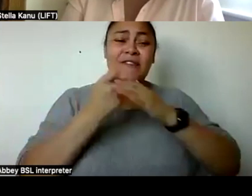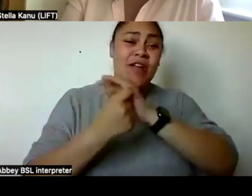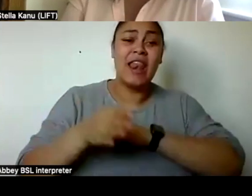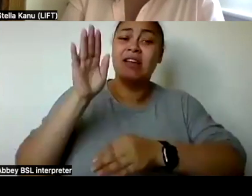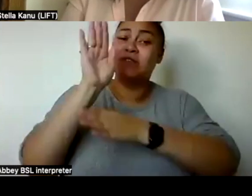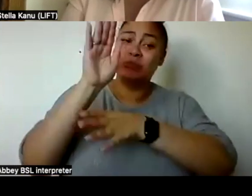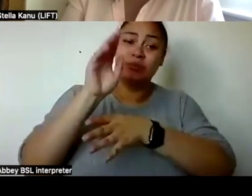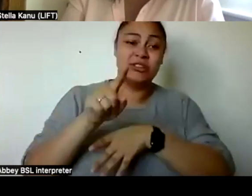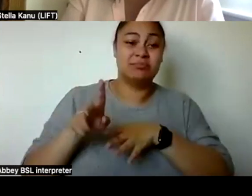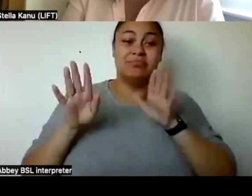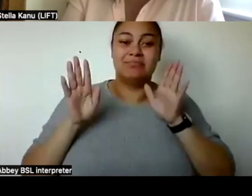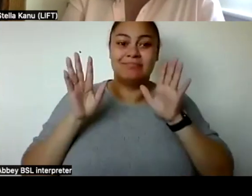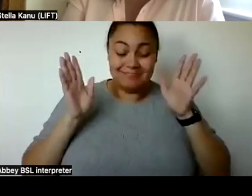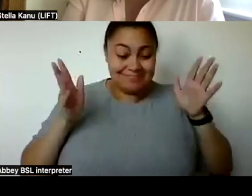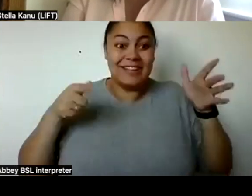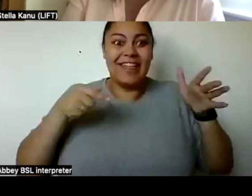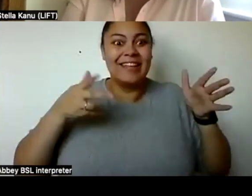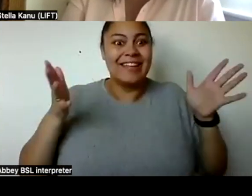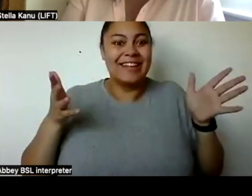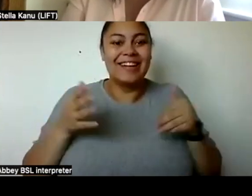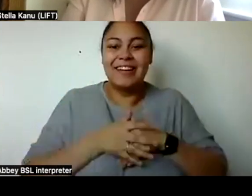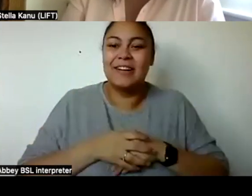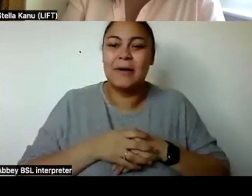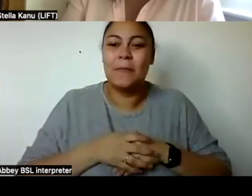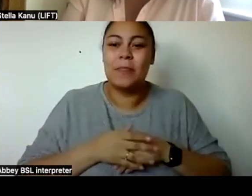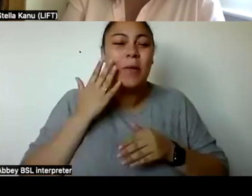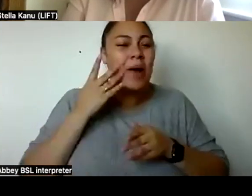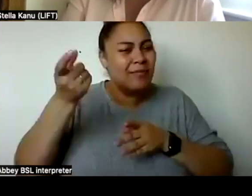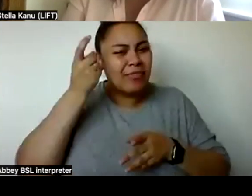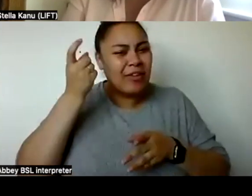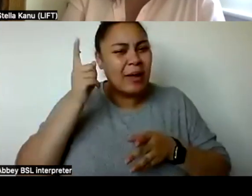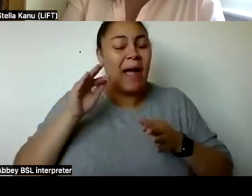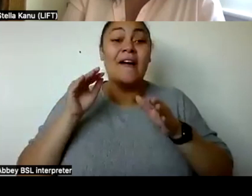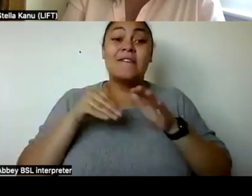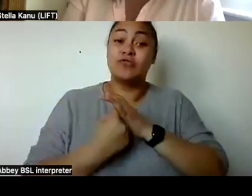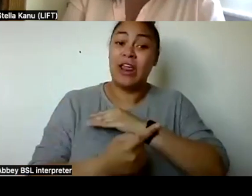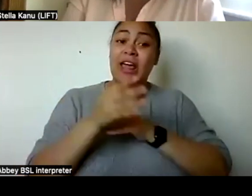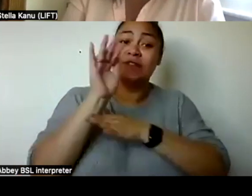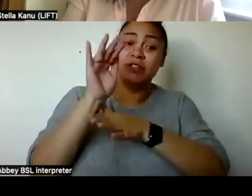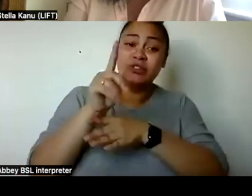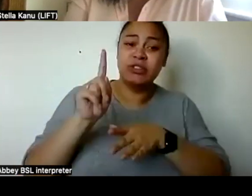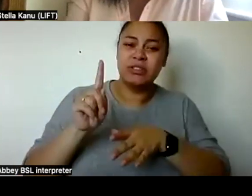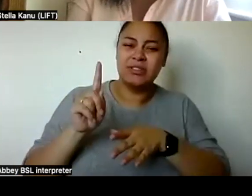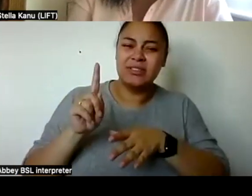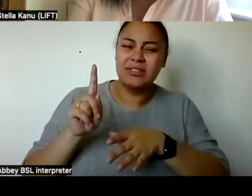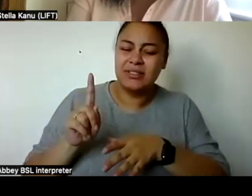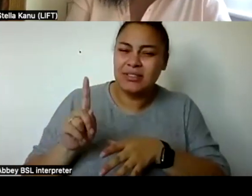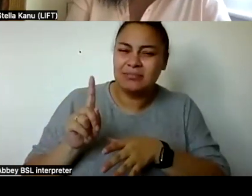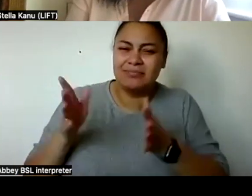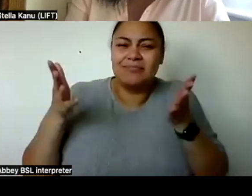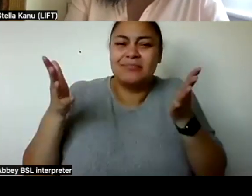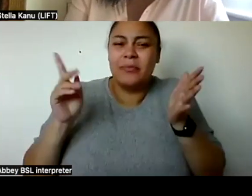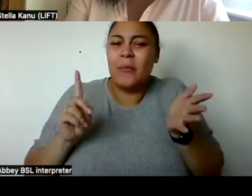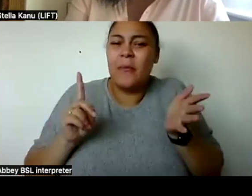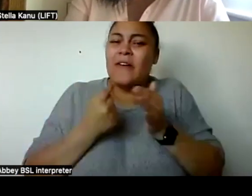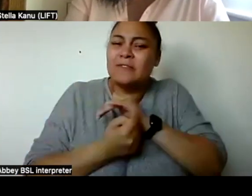futures like written in it, right? And when we've been thinking about freelance futures, we've been thinking, actually, what